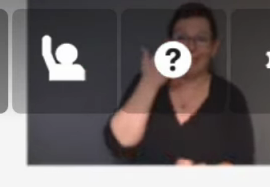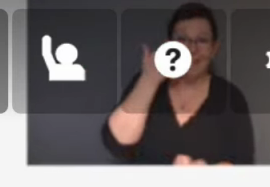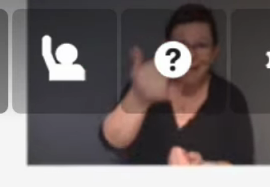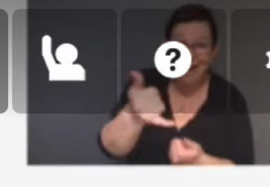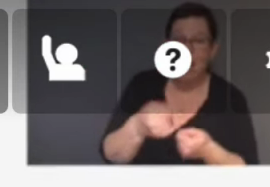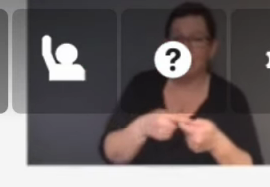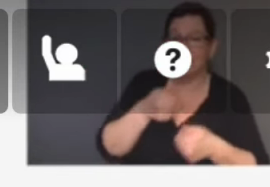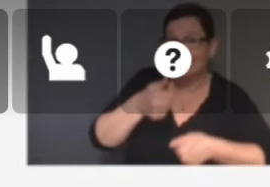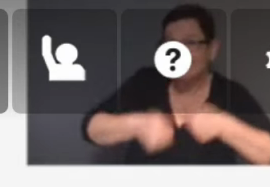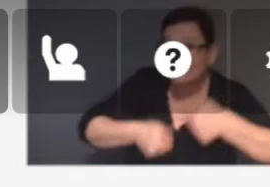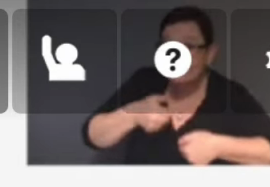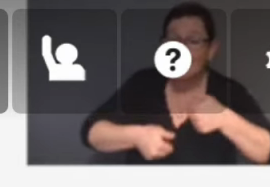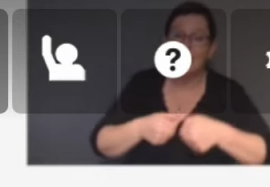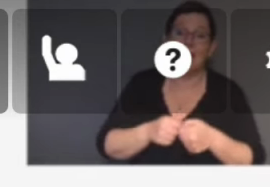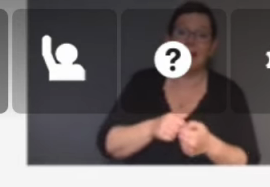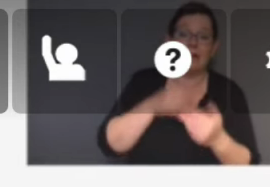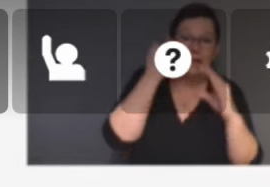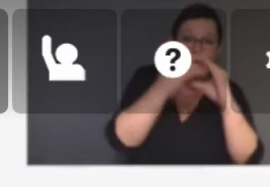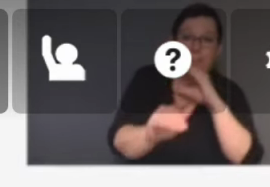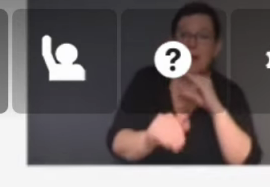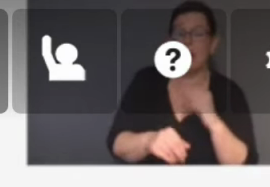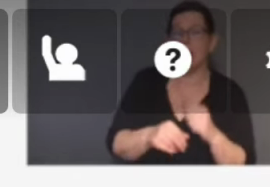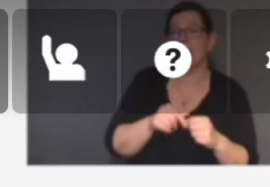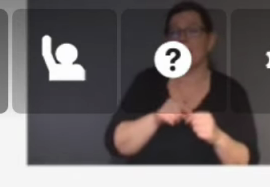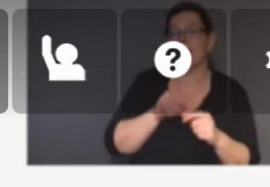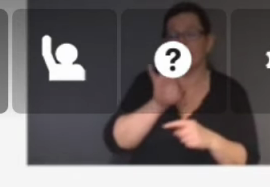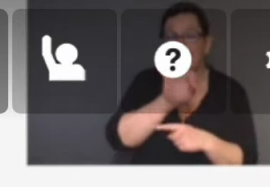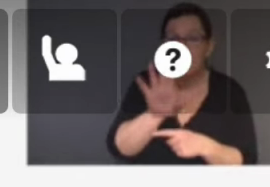Here's how you can be scam smart.